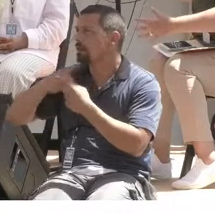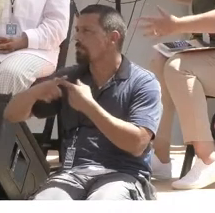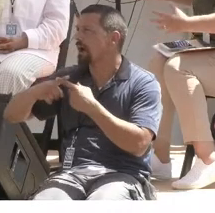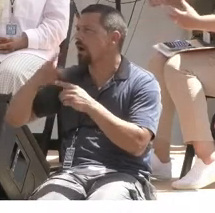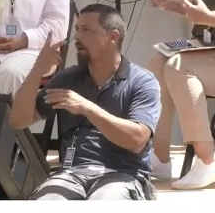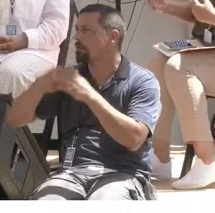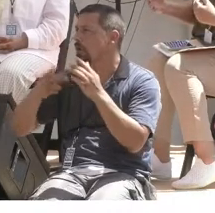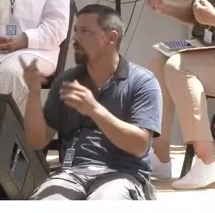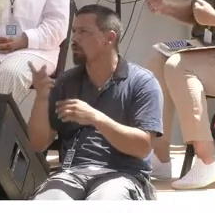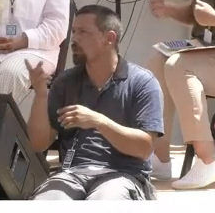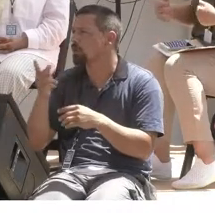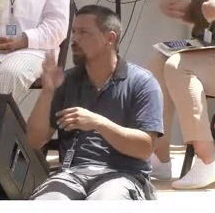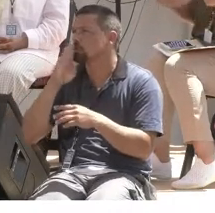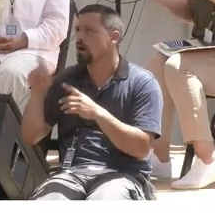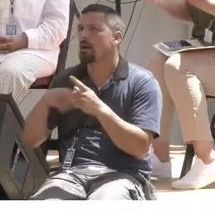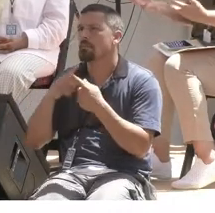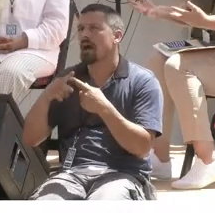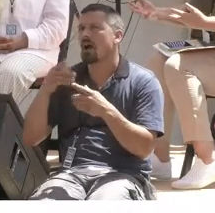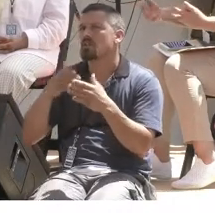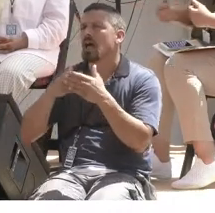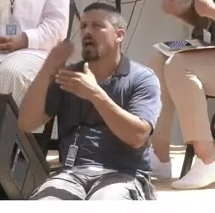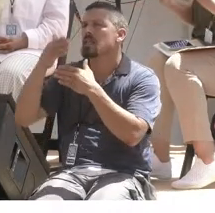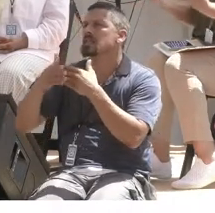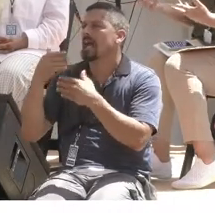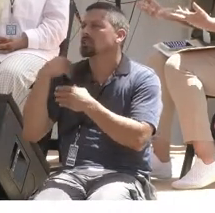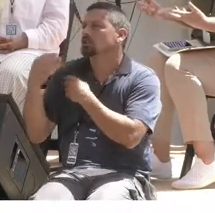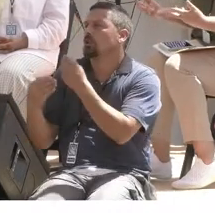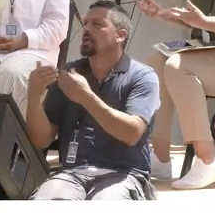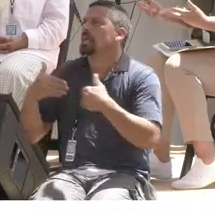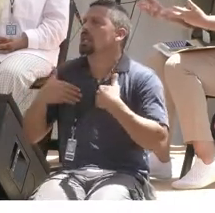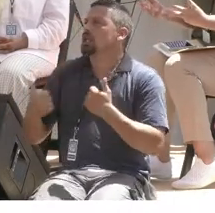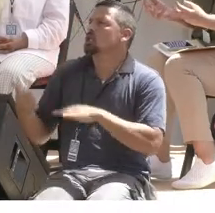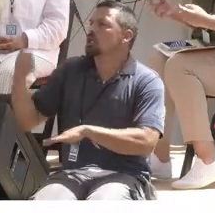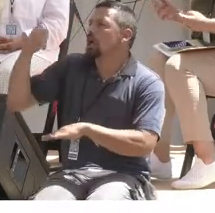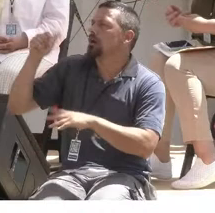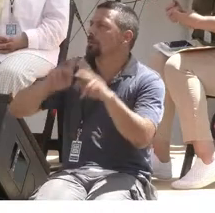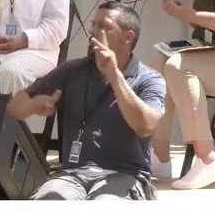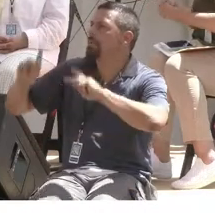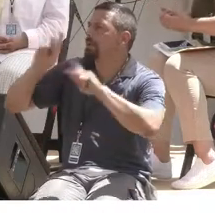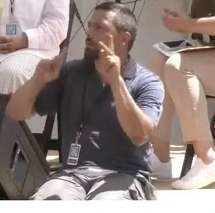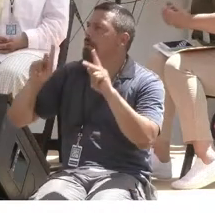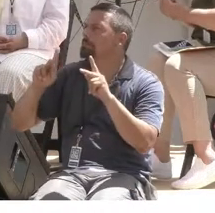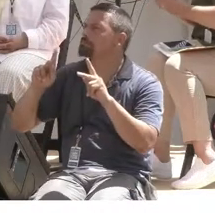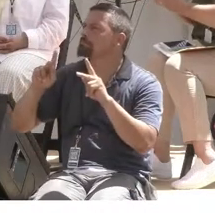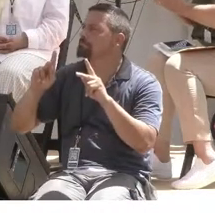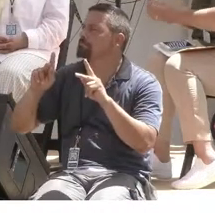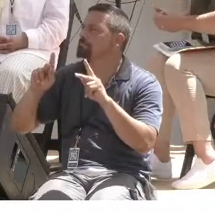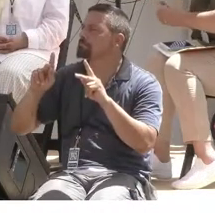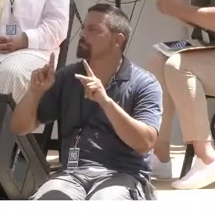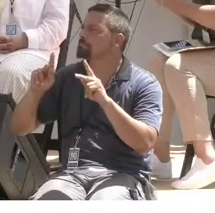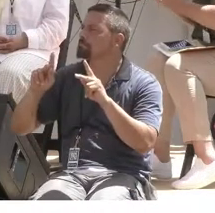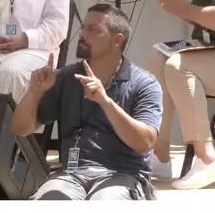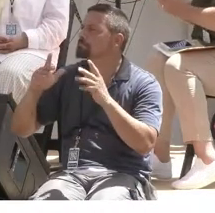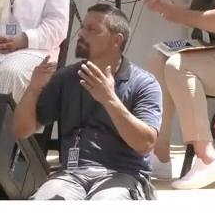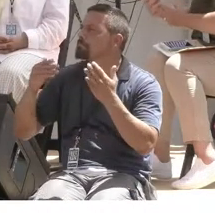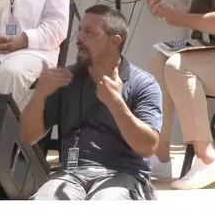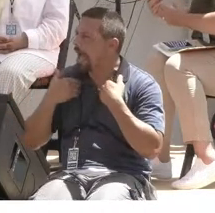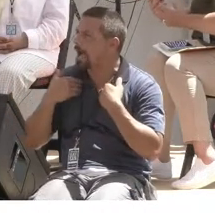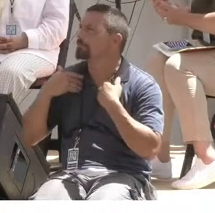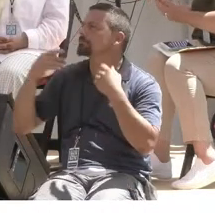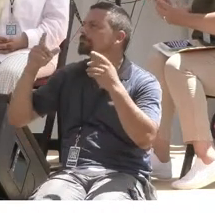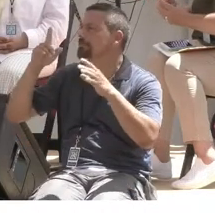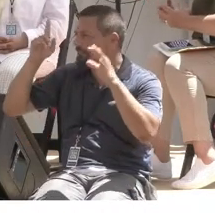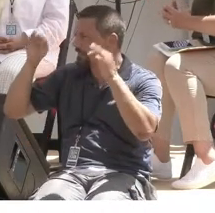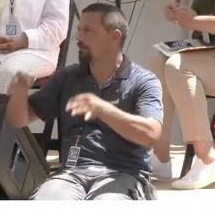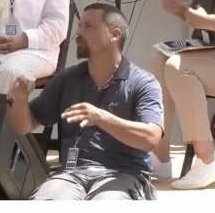Both of you talked about earlier the next generation, the younger people coming through, and there is certainly